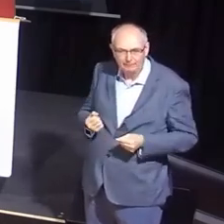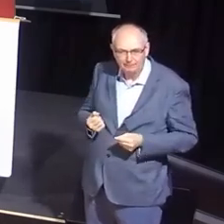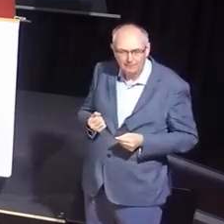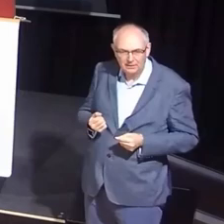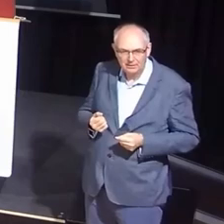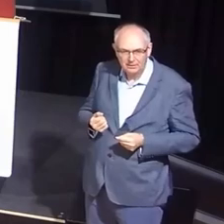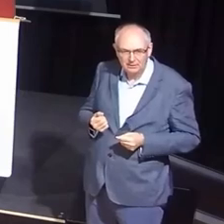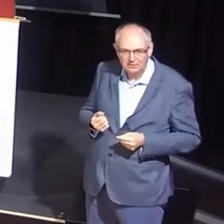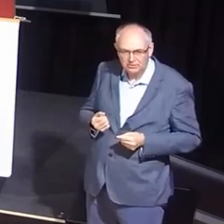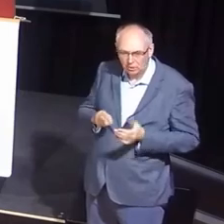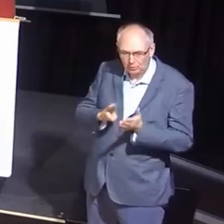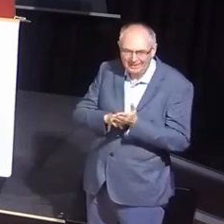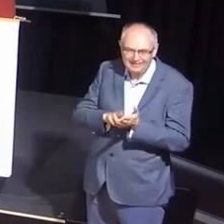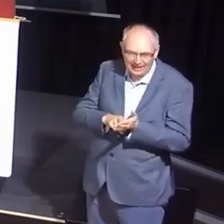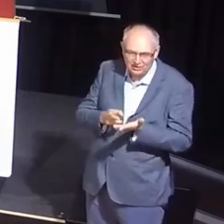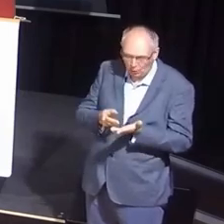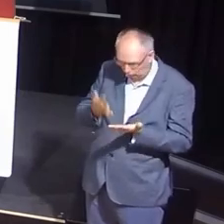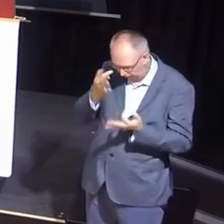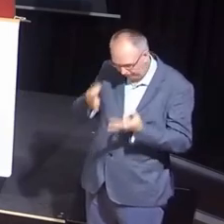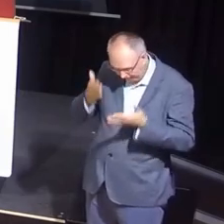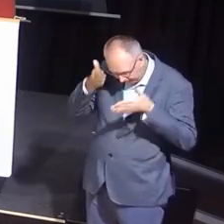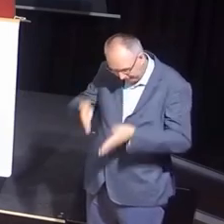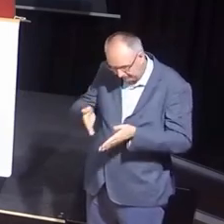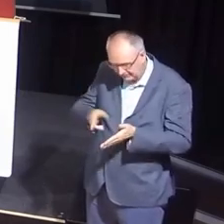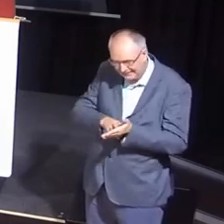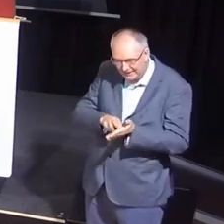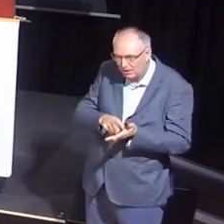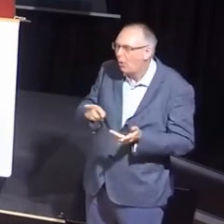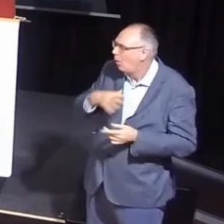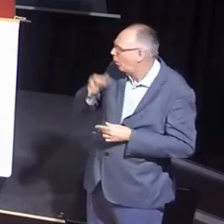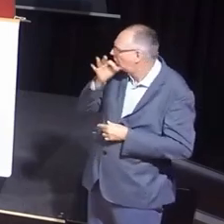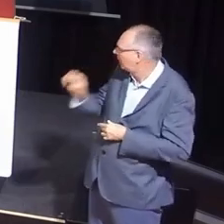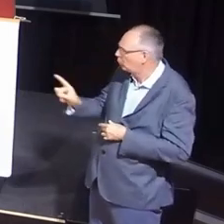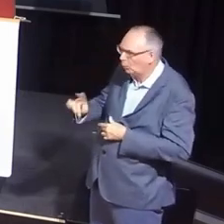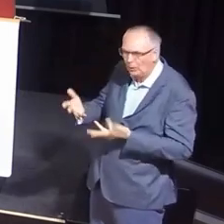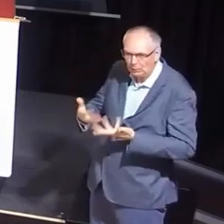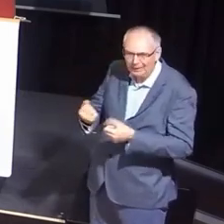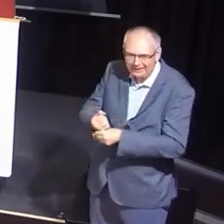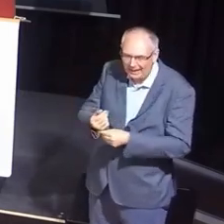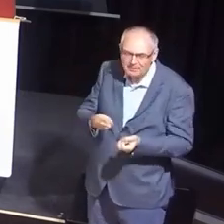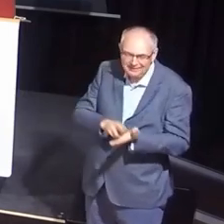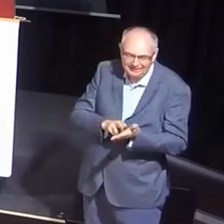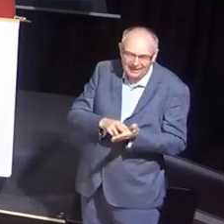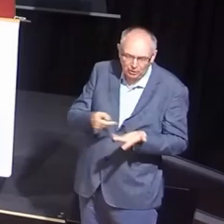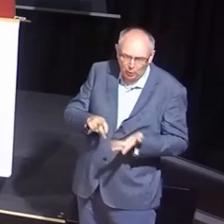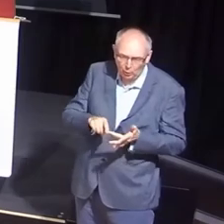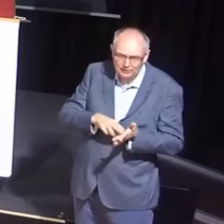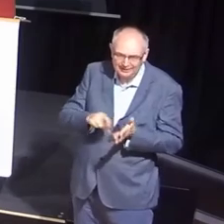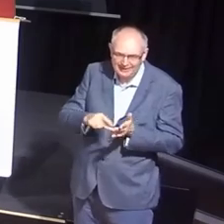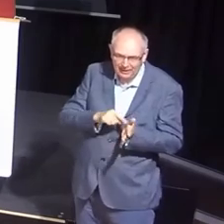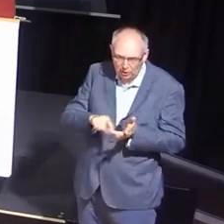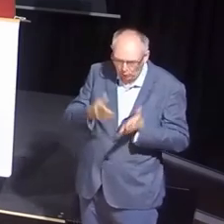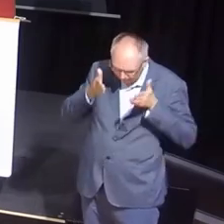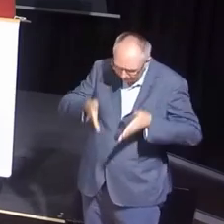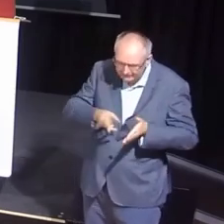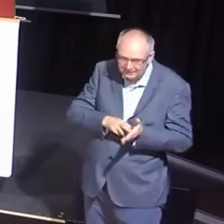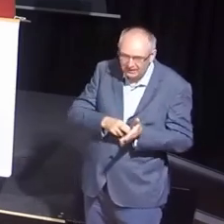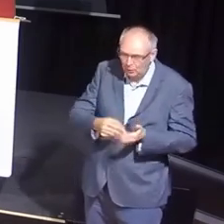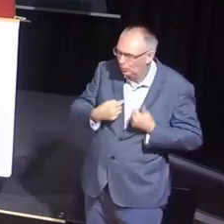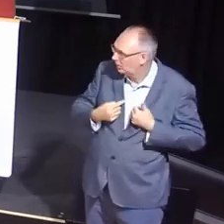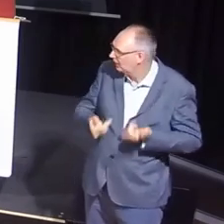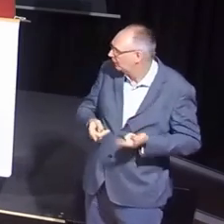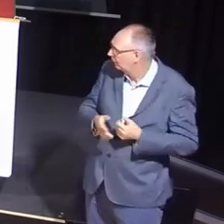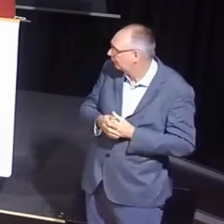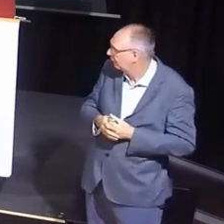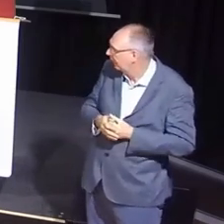strictly a Nintendo player, which I was gonna ask you guys what you play, but you know, I got thrown out. But as a Nintendo player, I